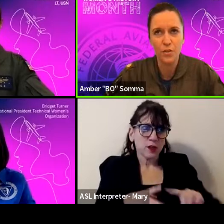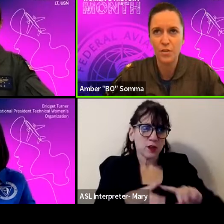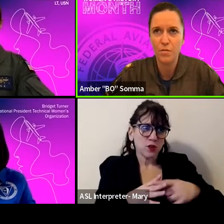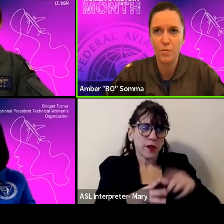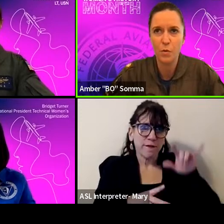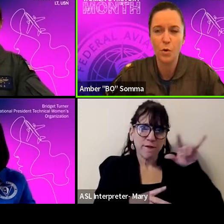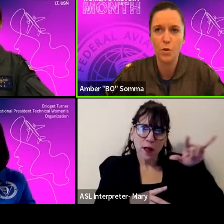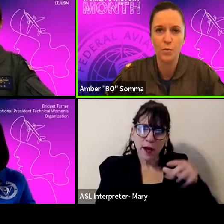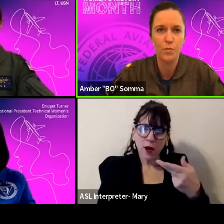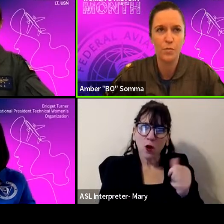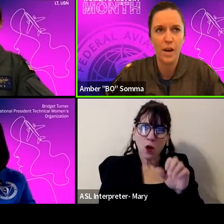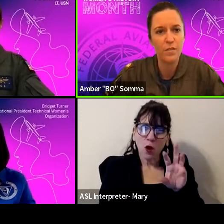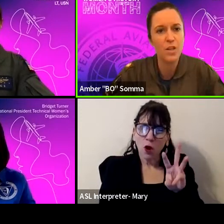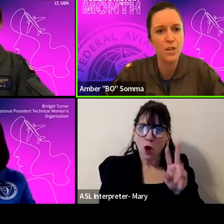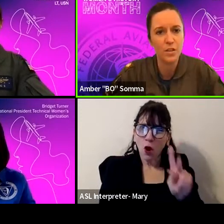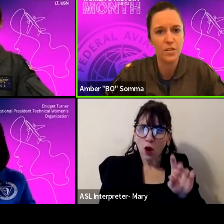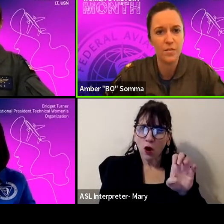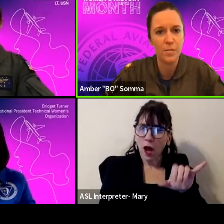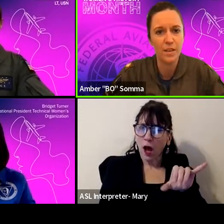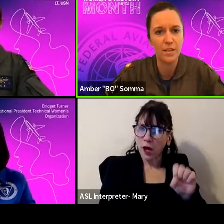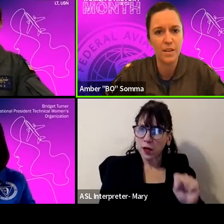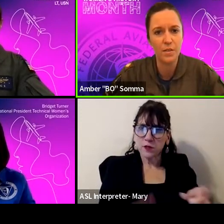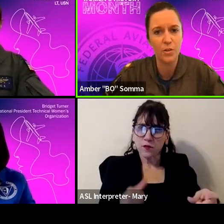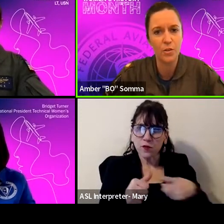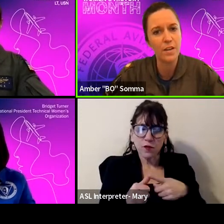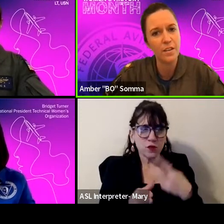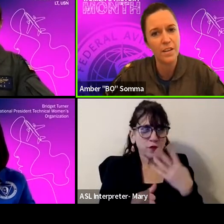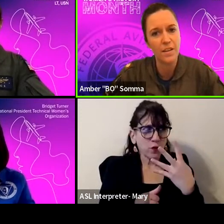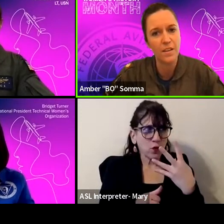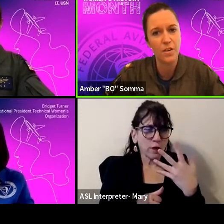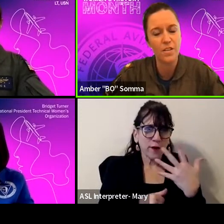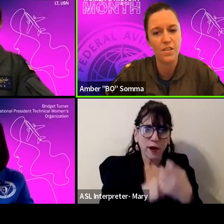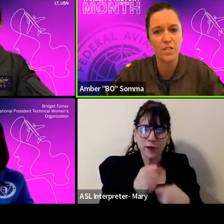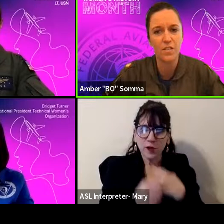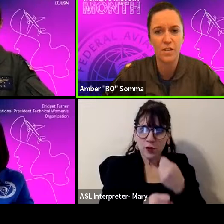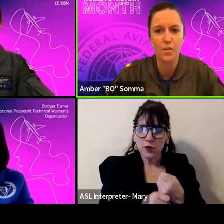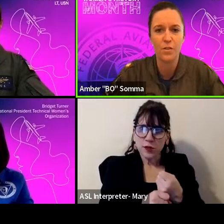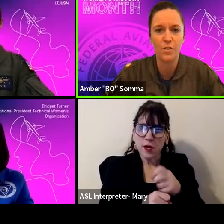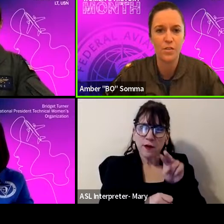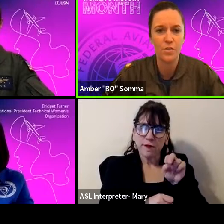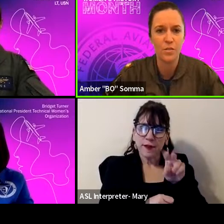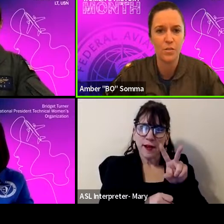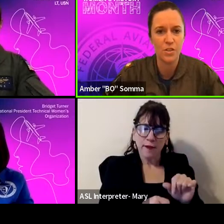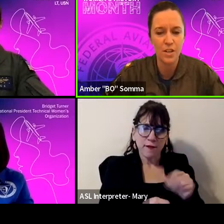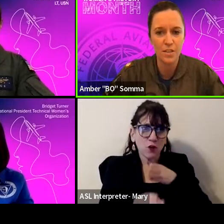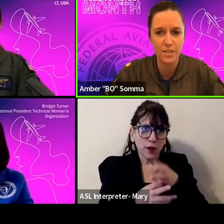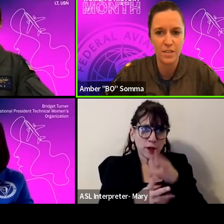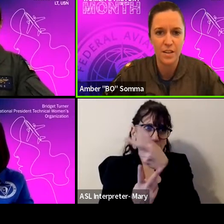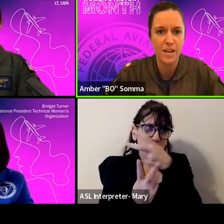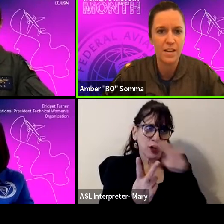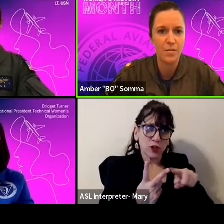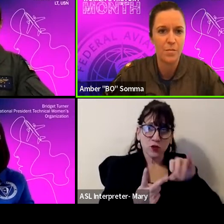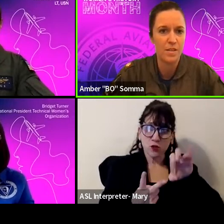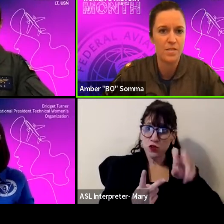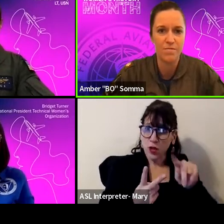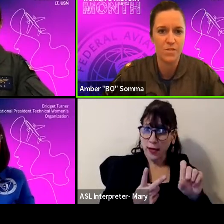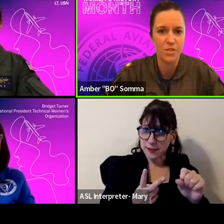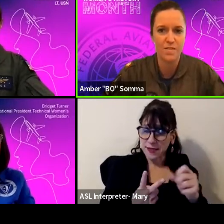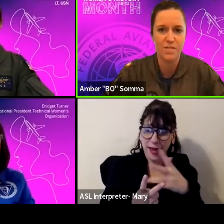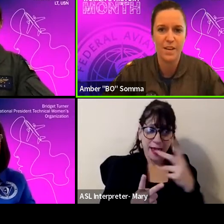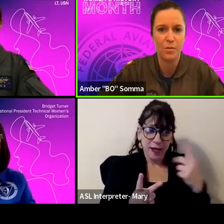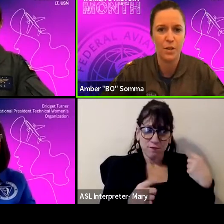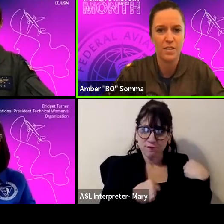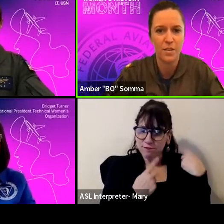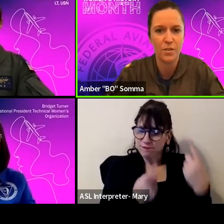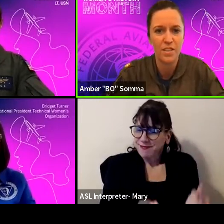for the first 4 or 5 years of my Navy career, and then transitioned over to jets, and have been